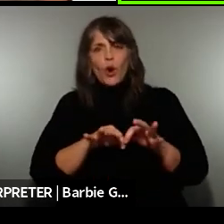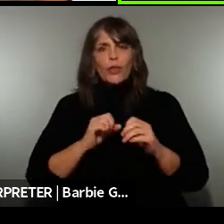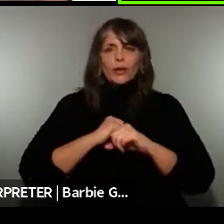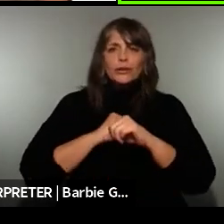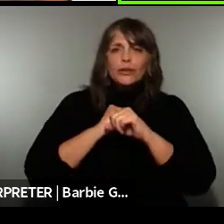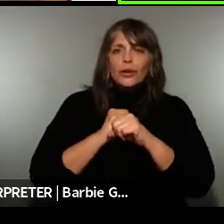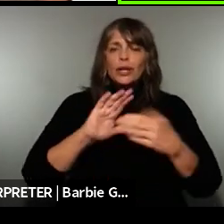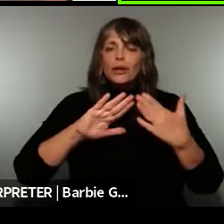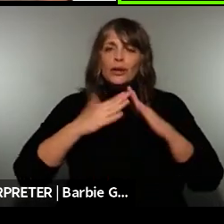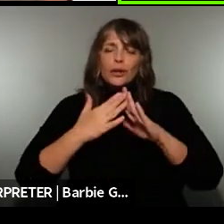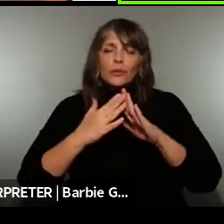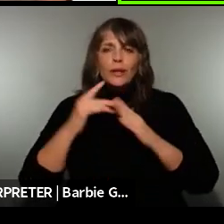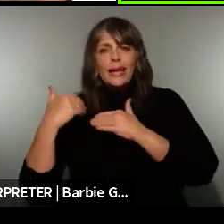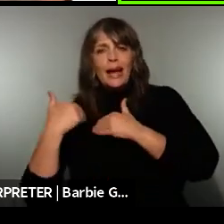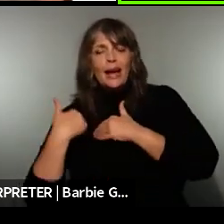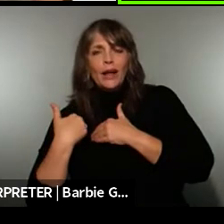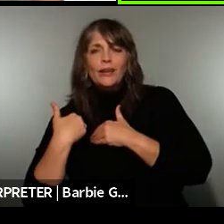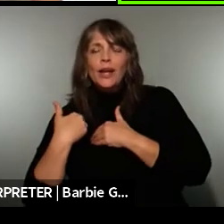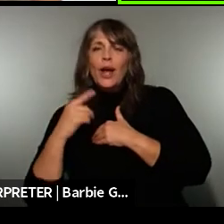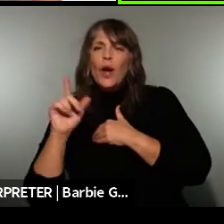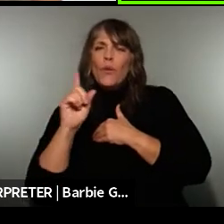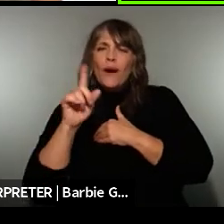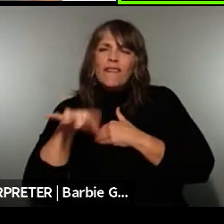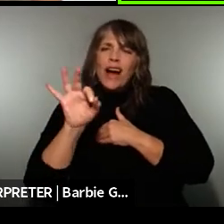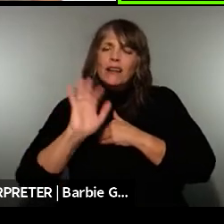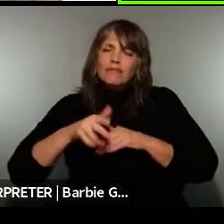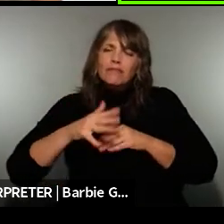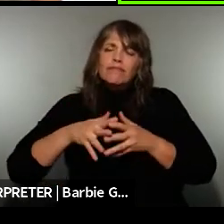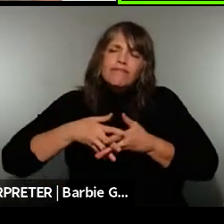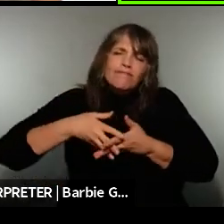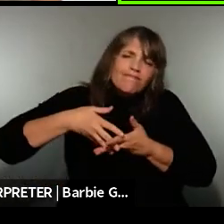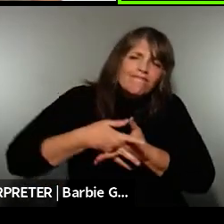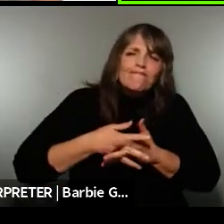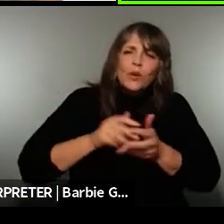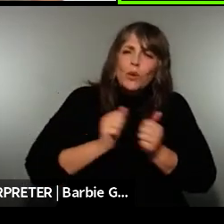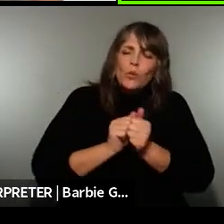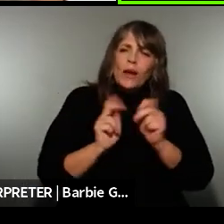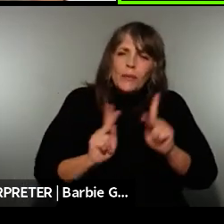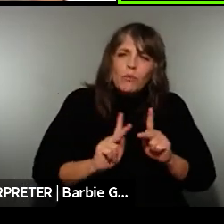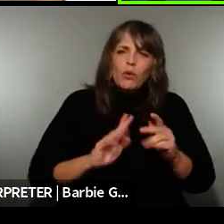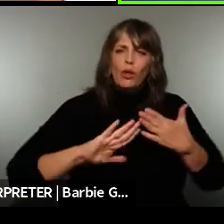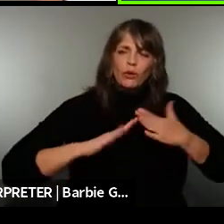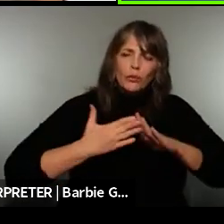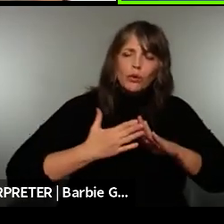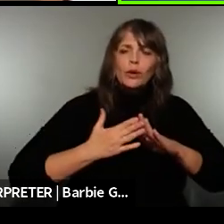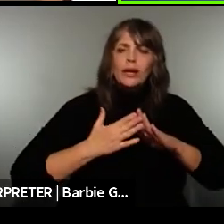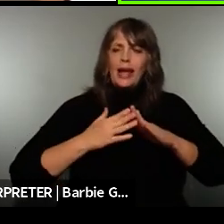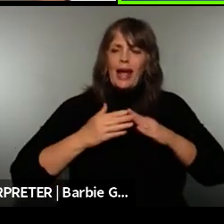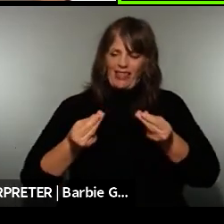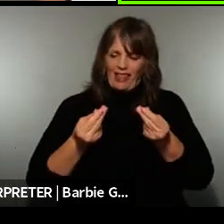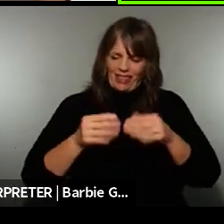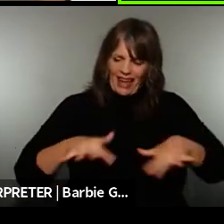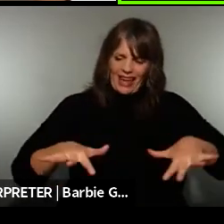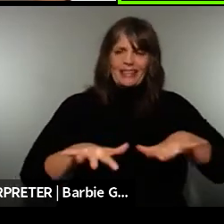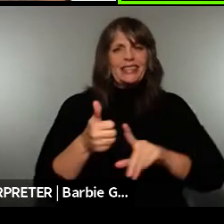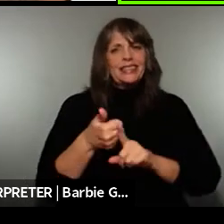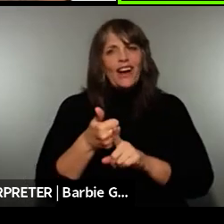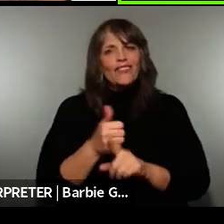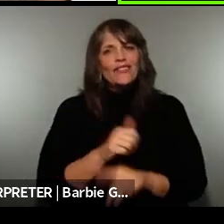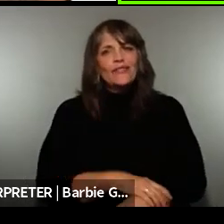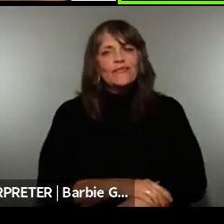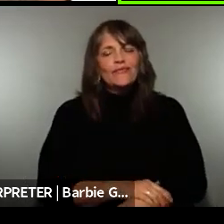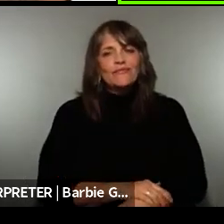it's grounded deep within our communities, within the people, as well as with the land itself. And the last thing that I'll say about this, about like